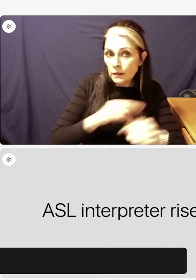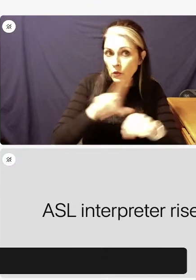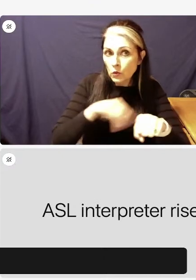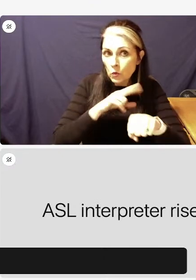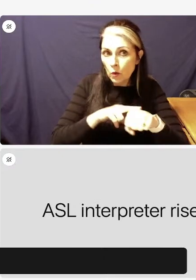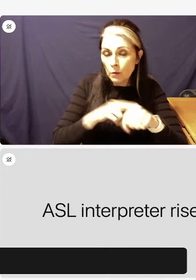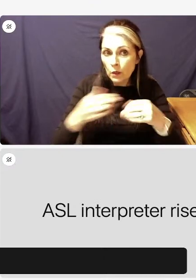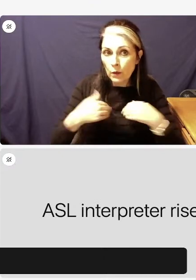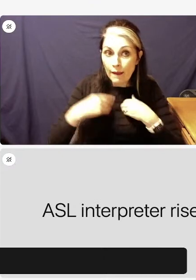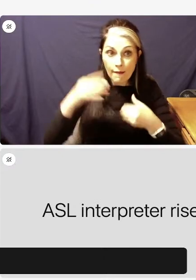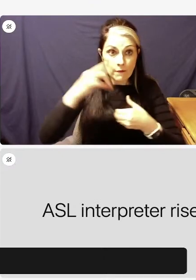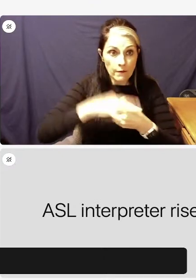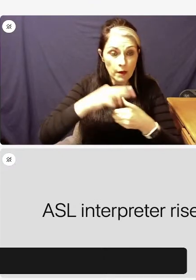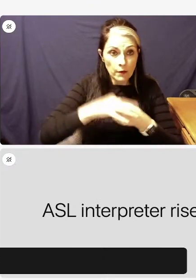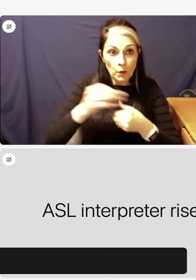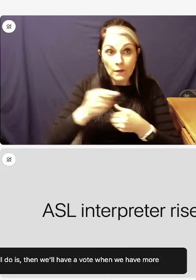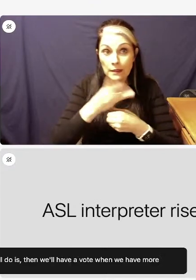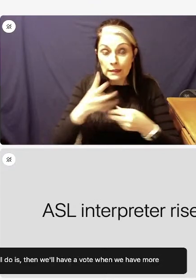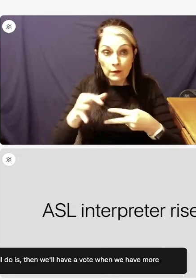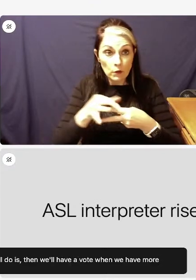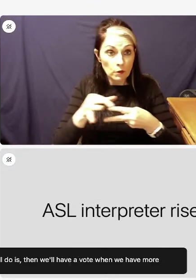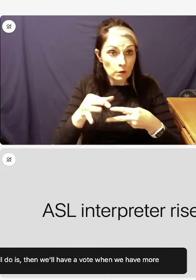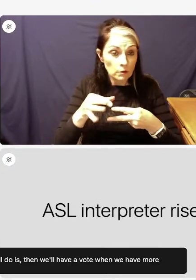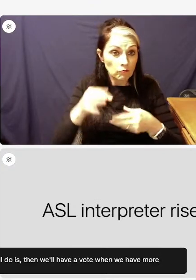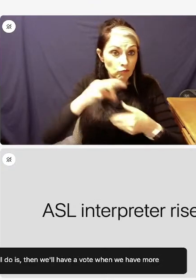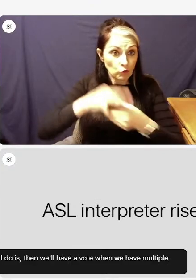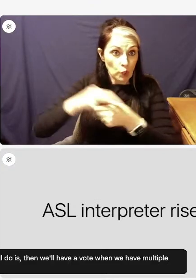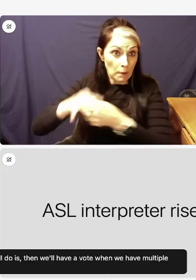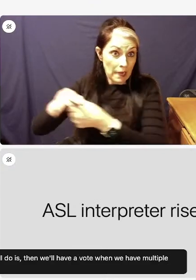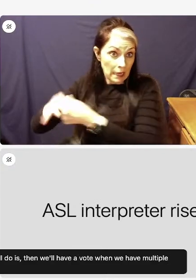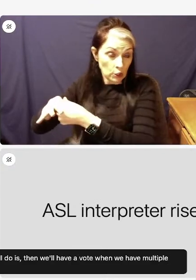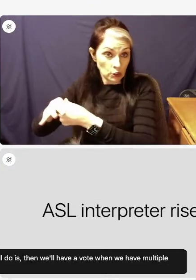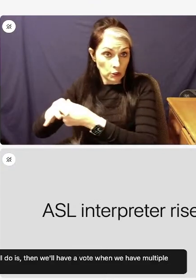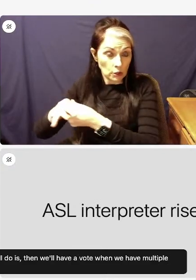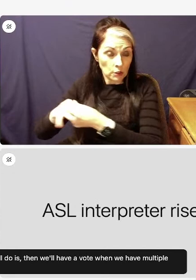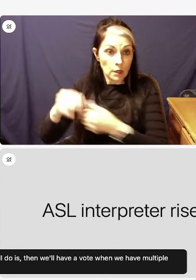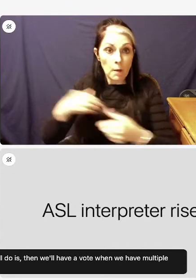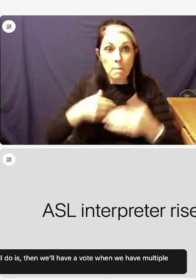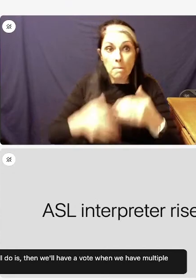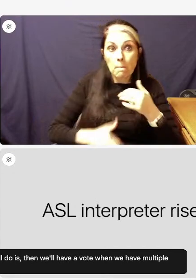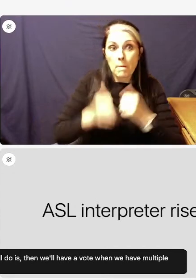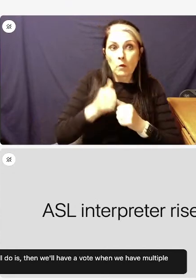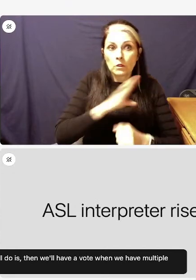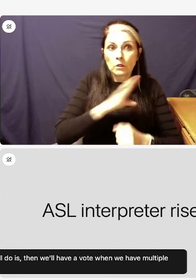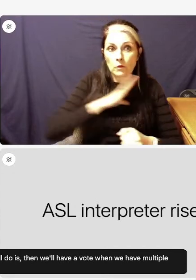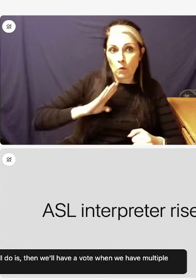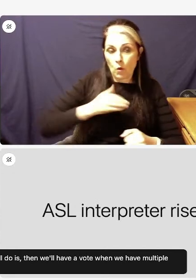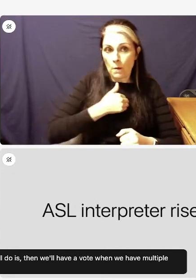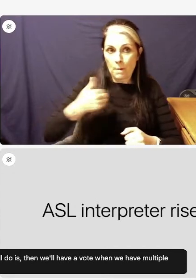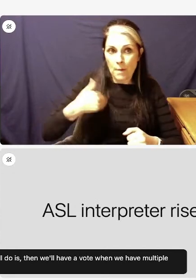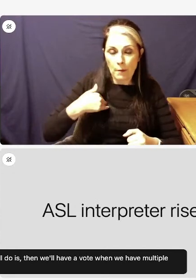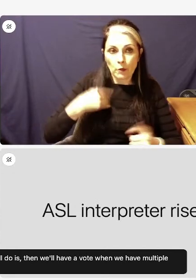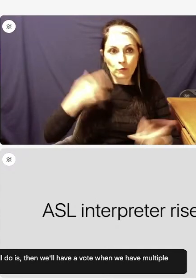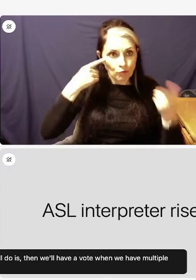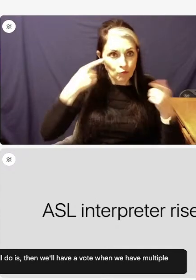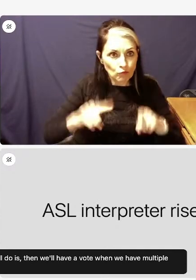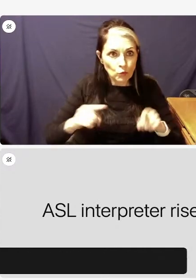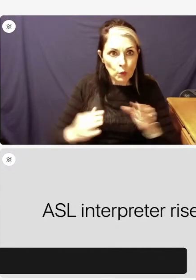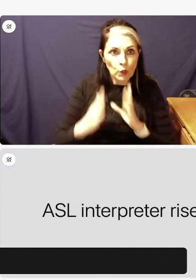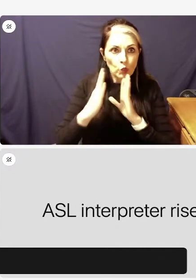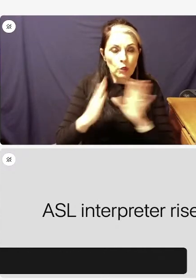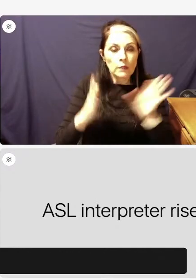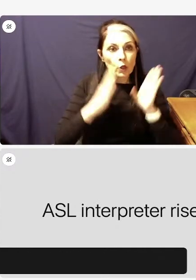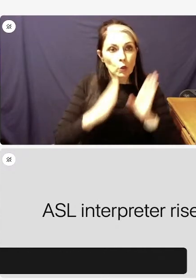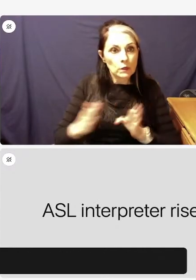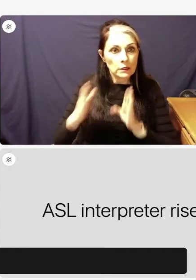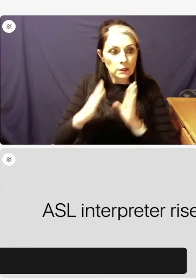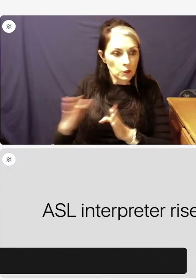is then we'll have a vote when we have multiple nominations on the floor you have to have a plural majority of the board members obviously so uh we can address those in order